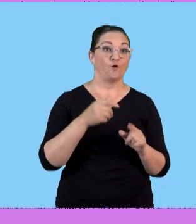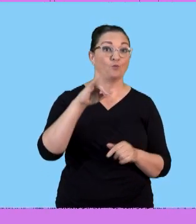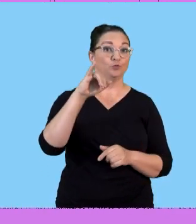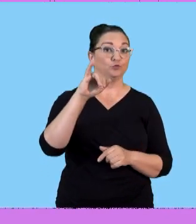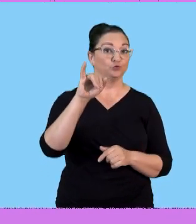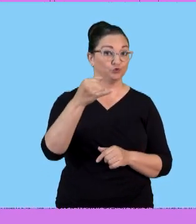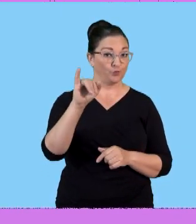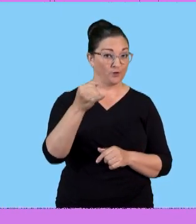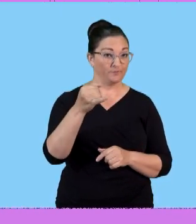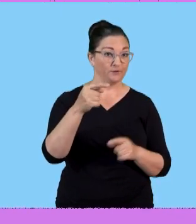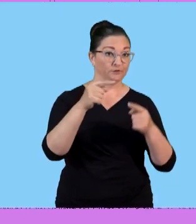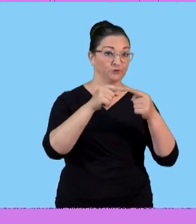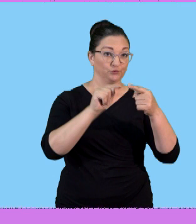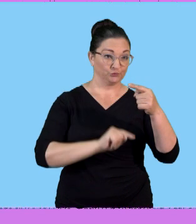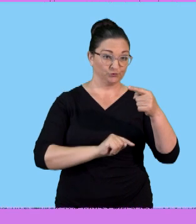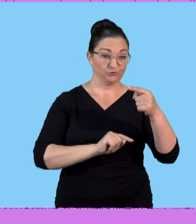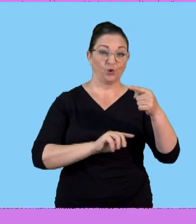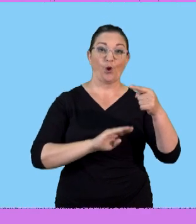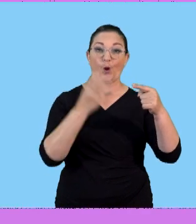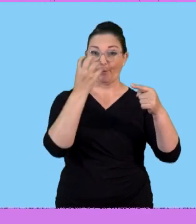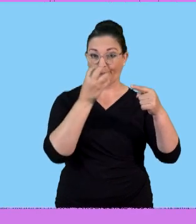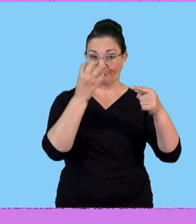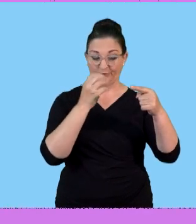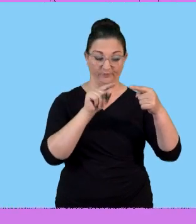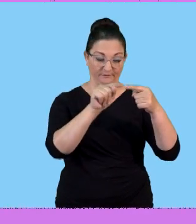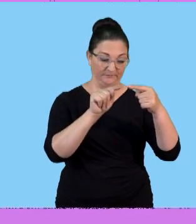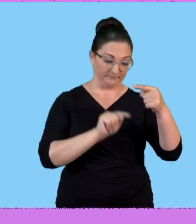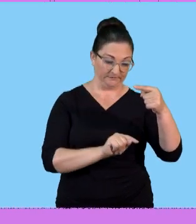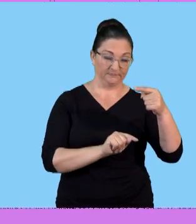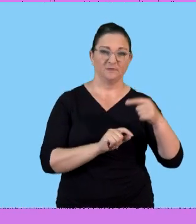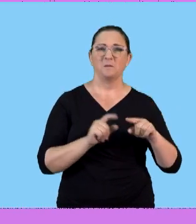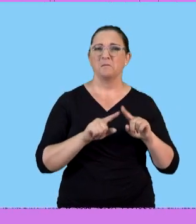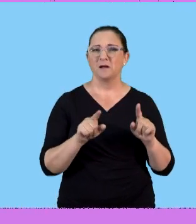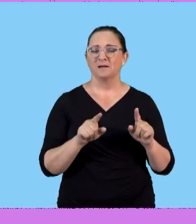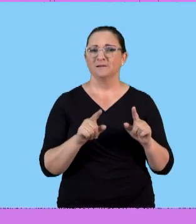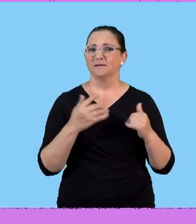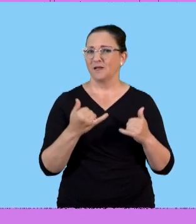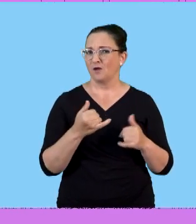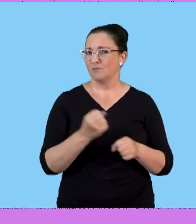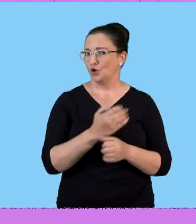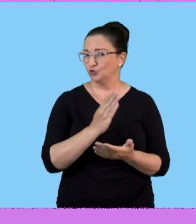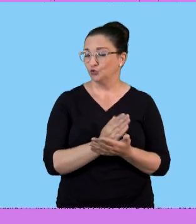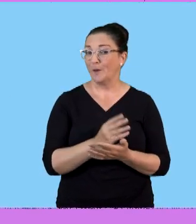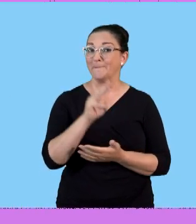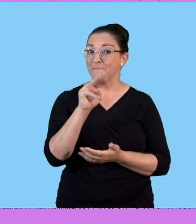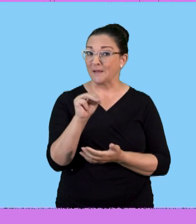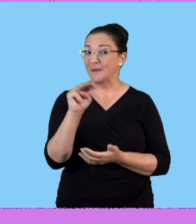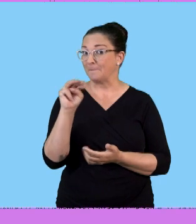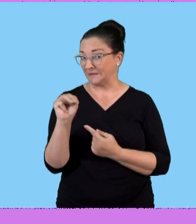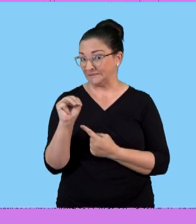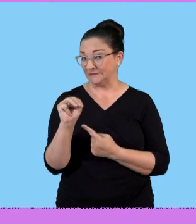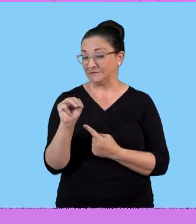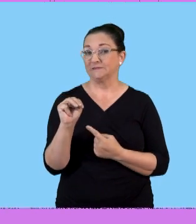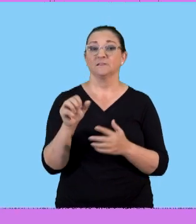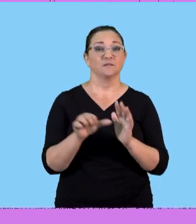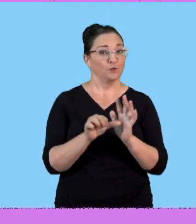between Johannesburg and Bloemfontein. All right, now please note, make sure that you measure in millimeters and